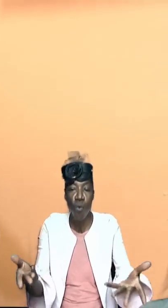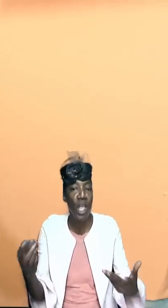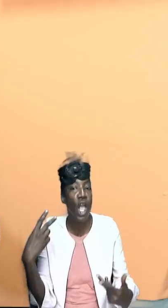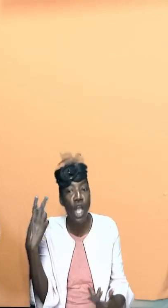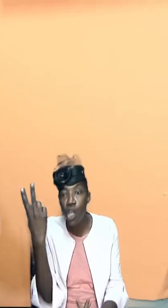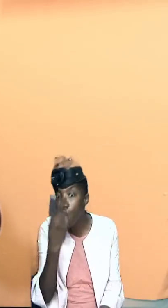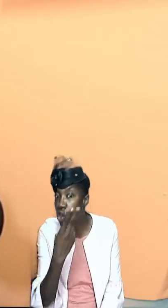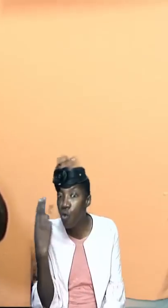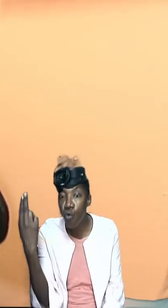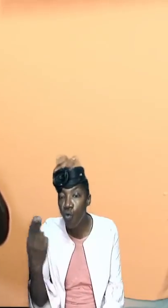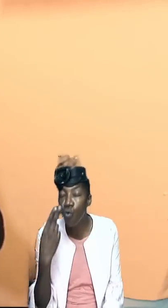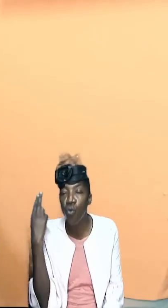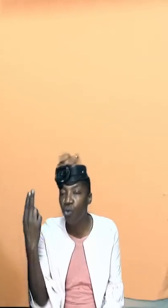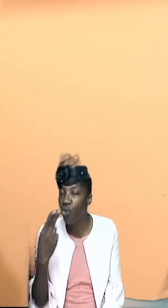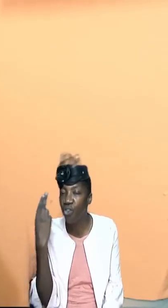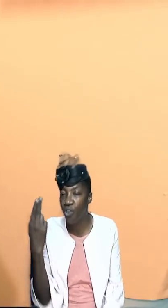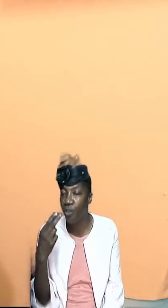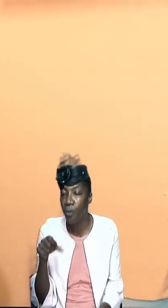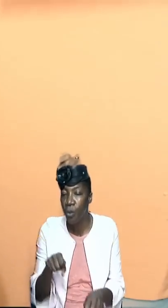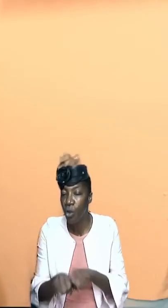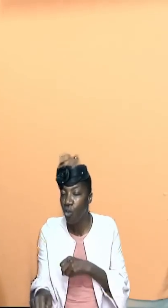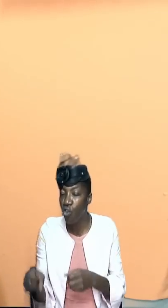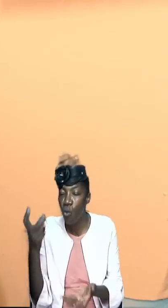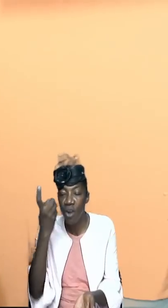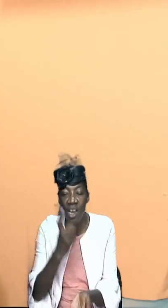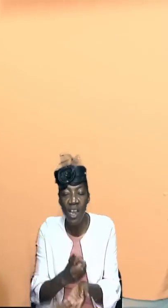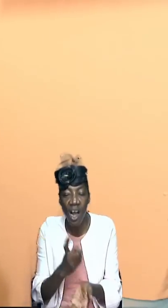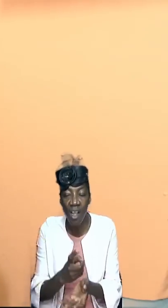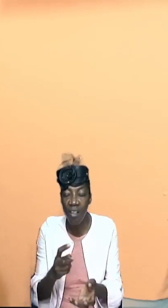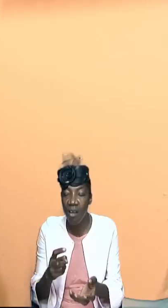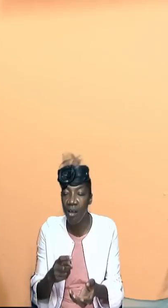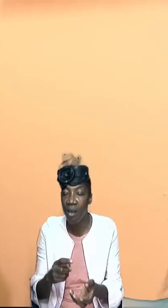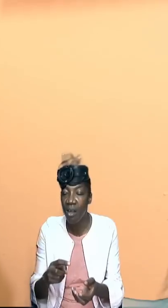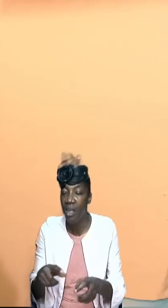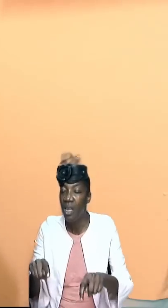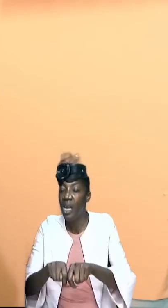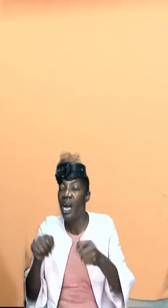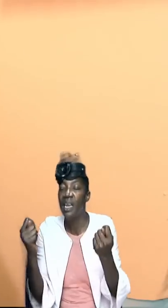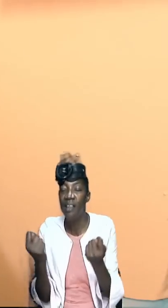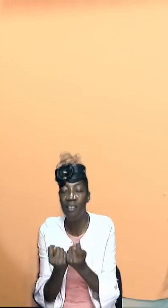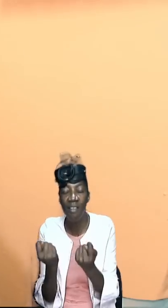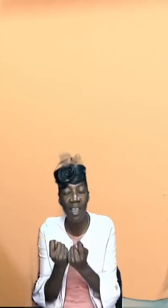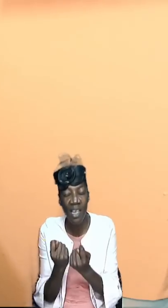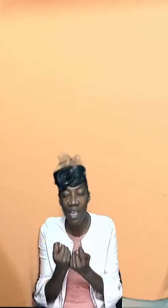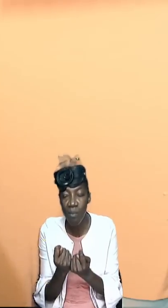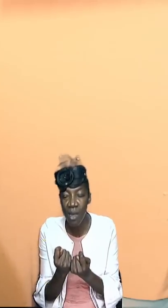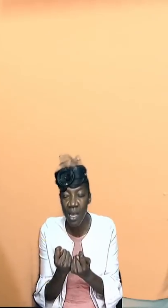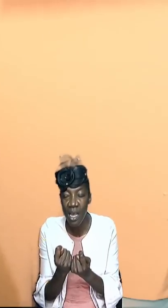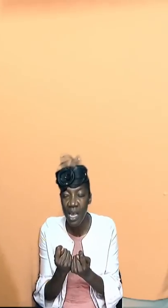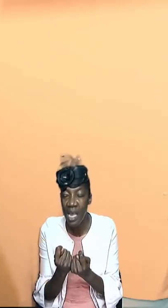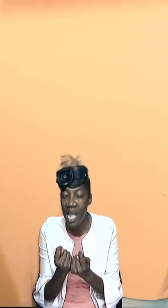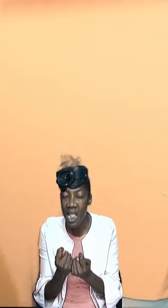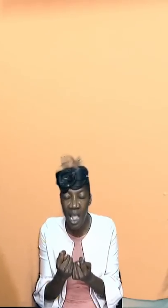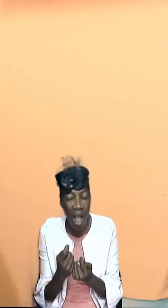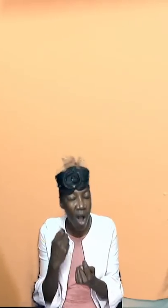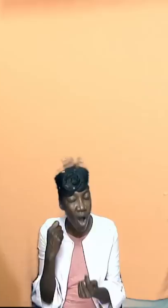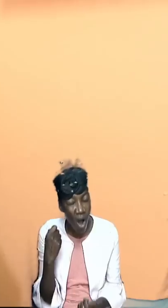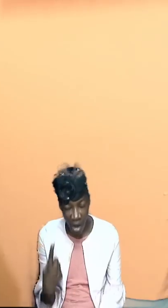so Dr. Venter and his team, in their expert